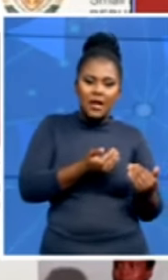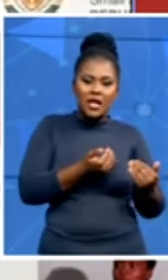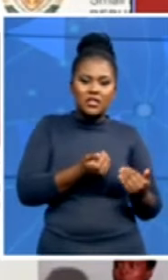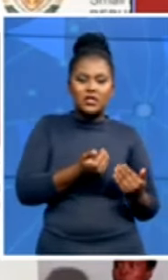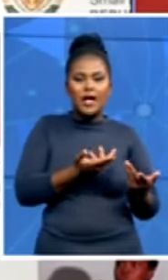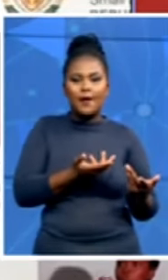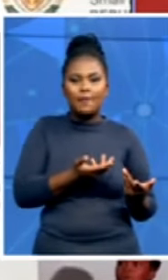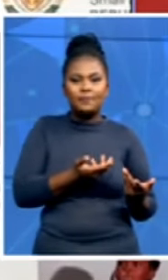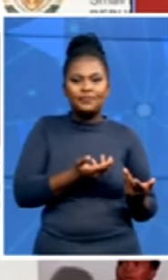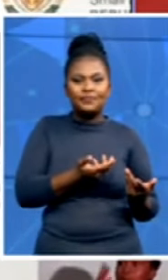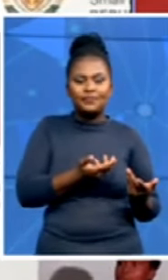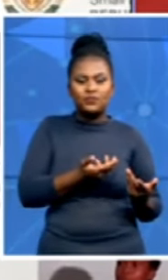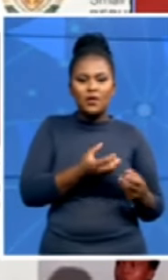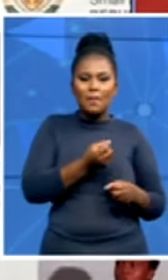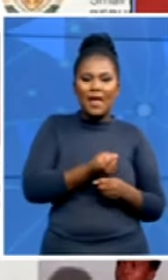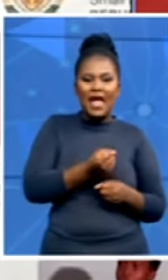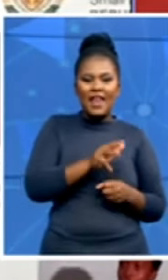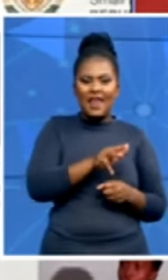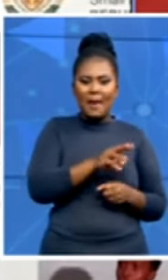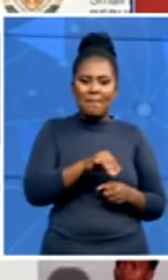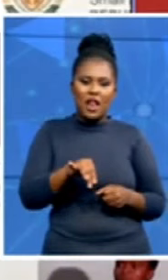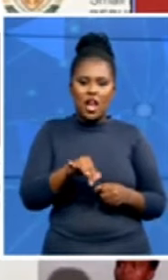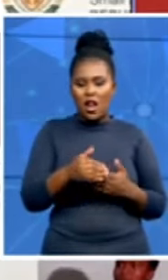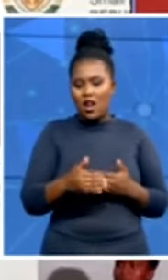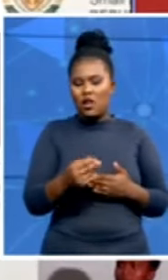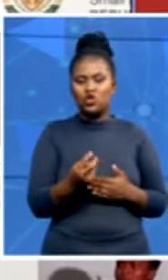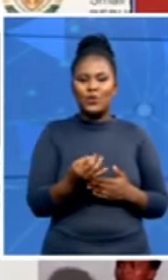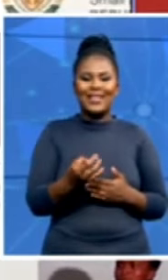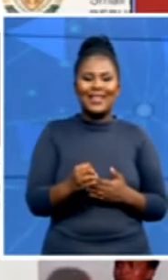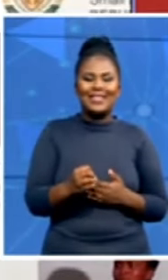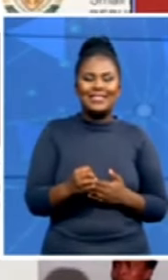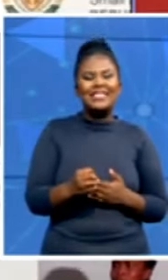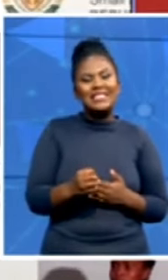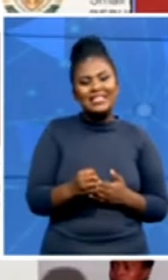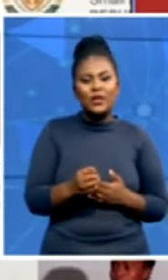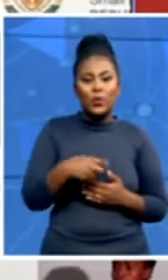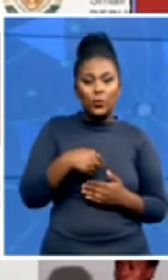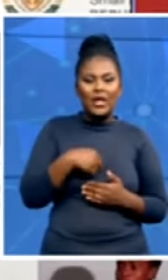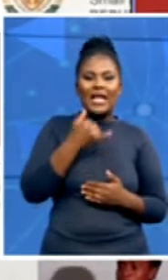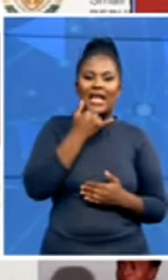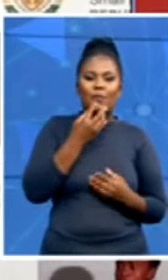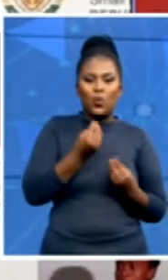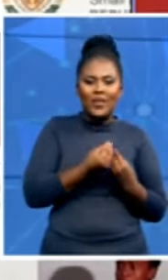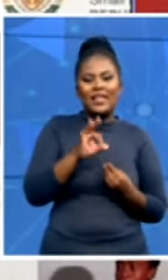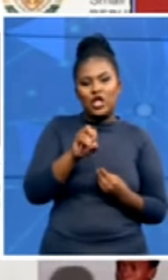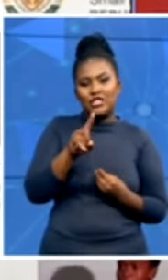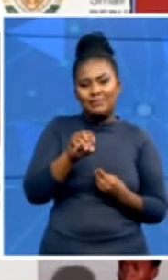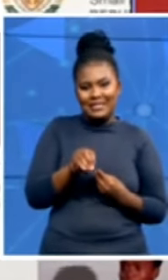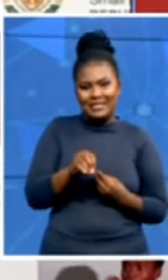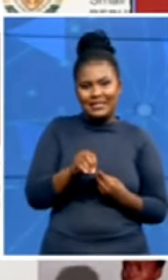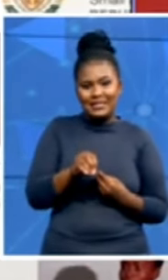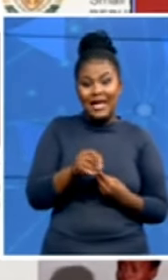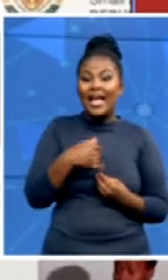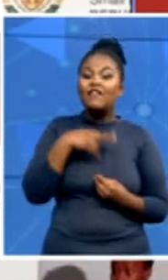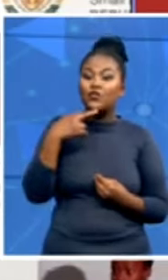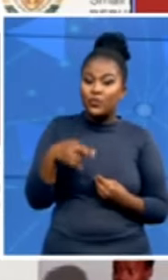million jobs by 2030 to say we are happy with 30%. If really, that's the expectation. It tells you